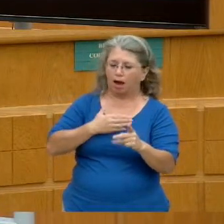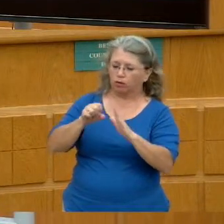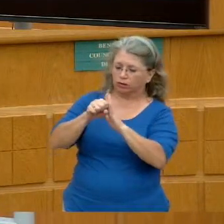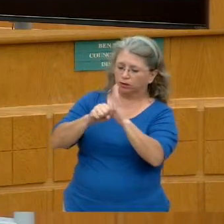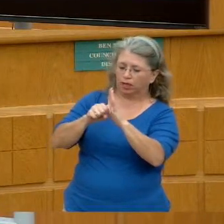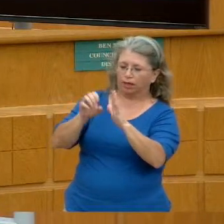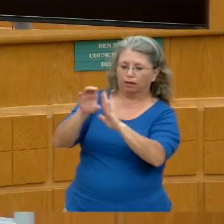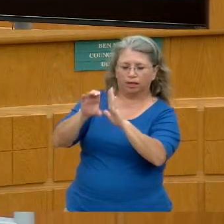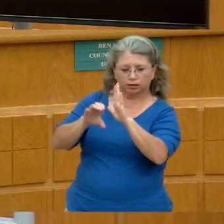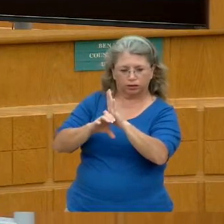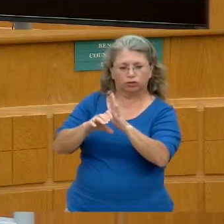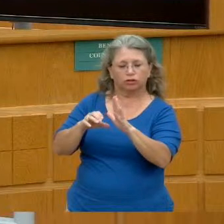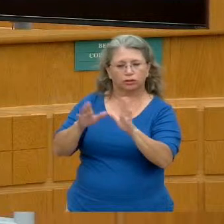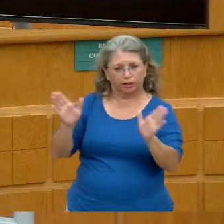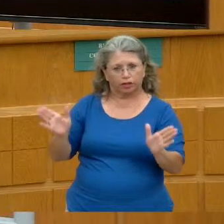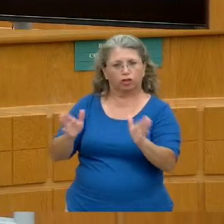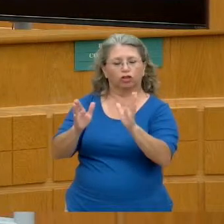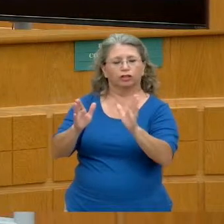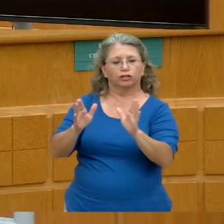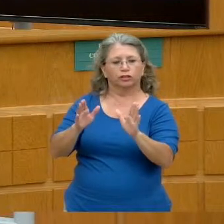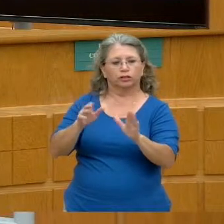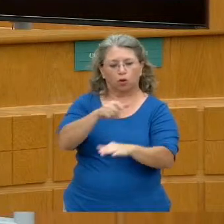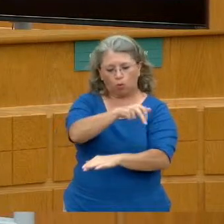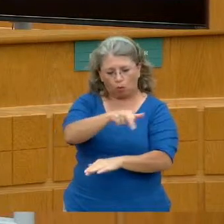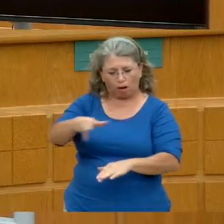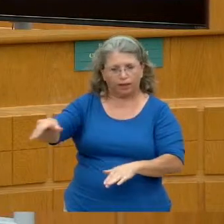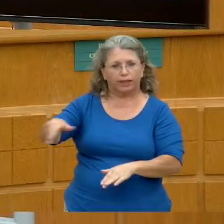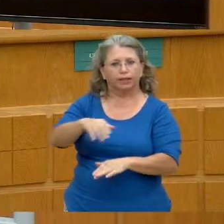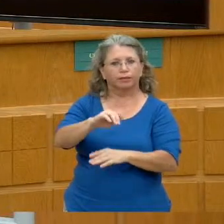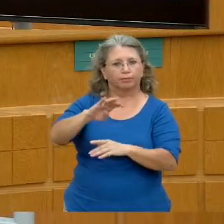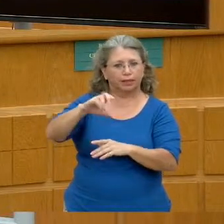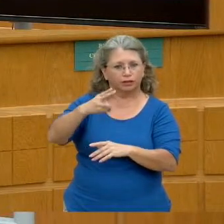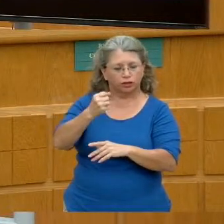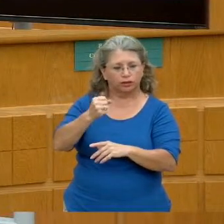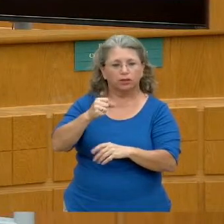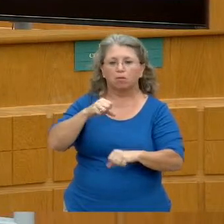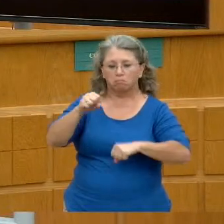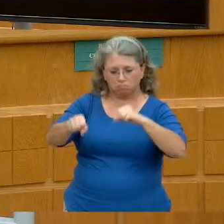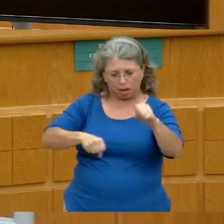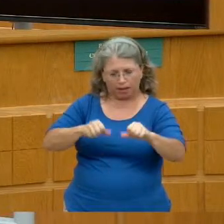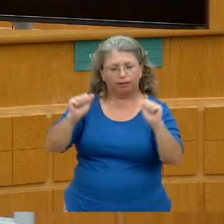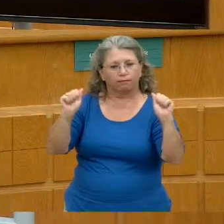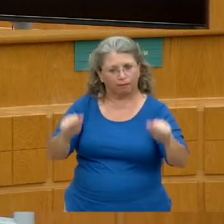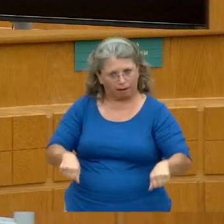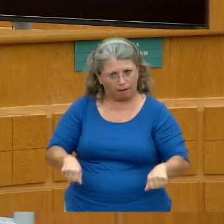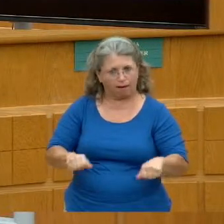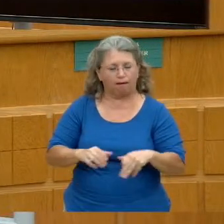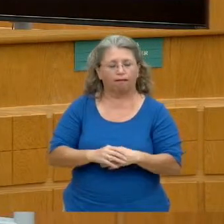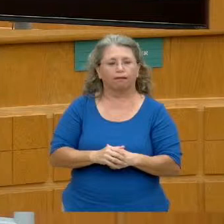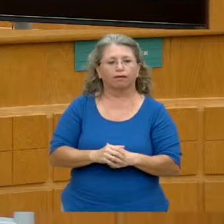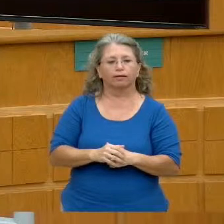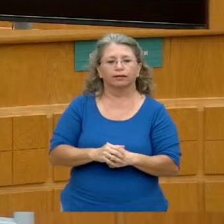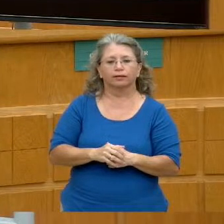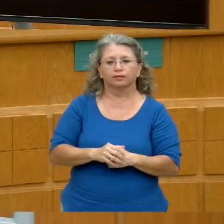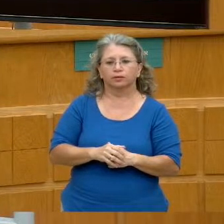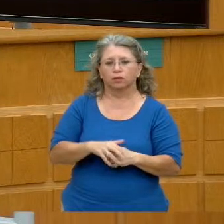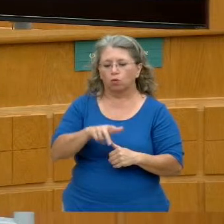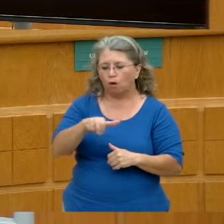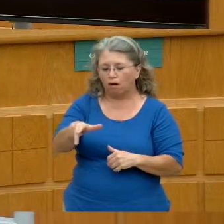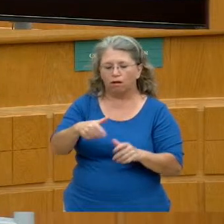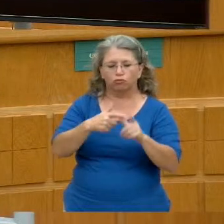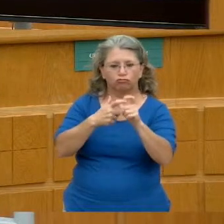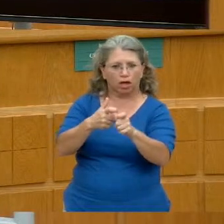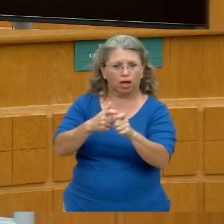them. And so walking and biking, somebody asked me, can you bike on the beach? You can bike on the beach. You can walk, run,